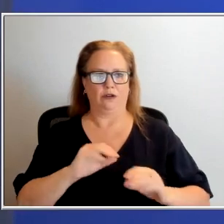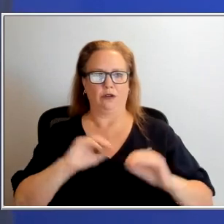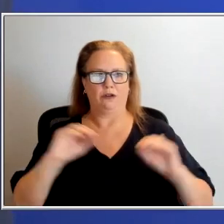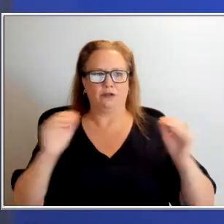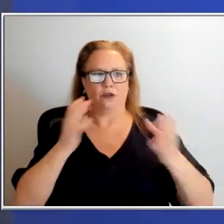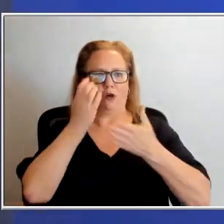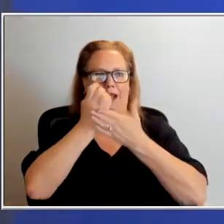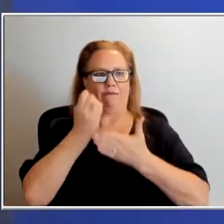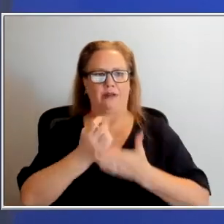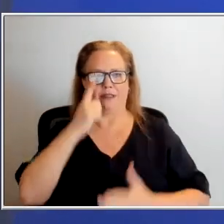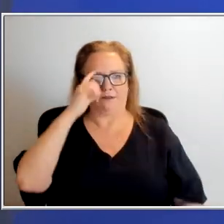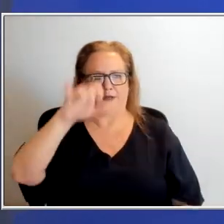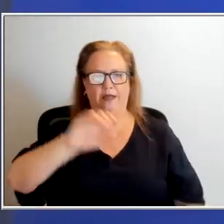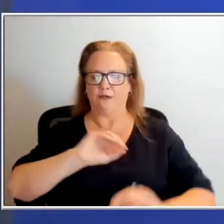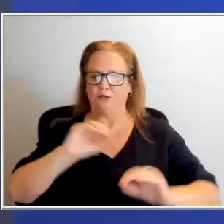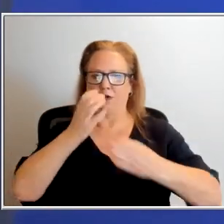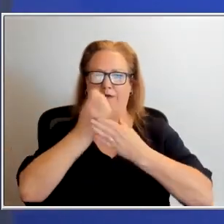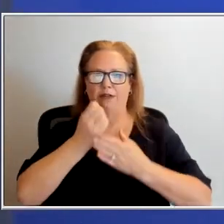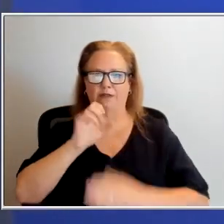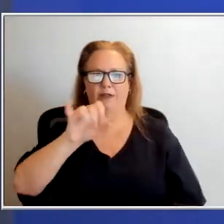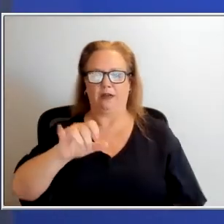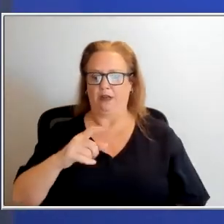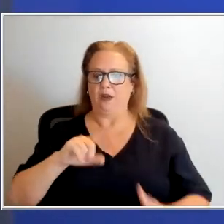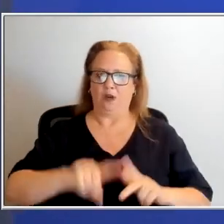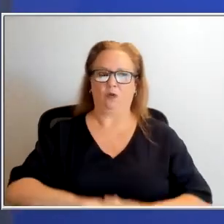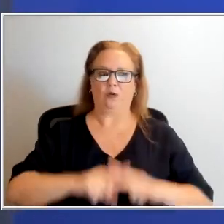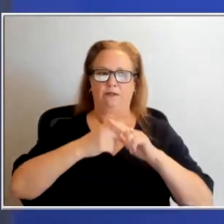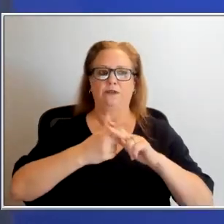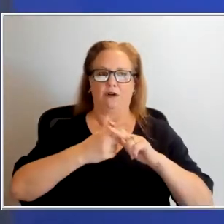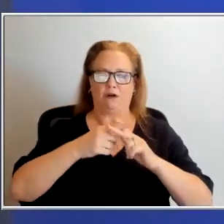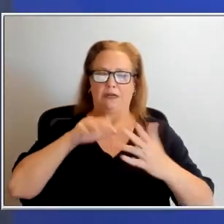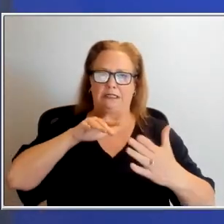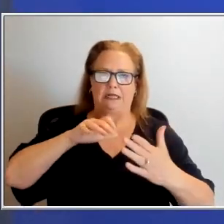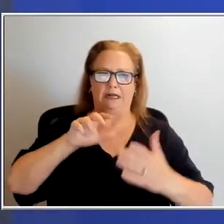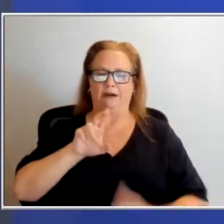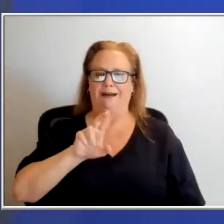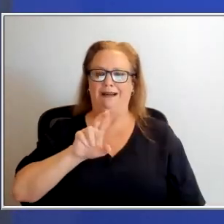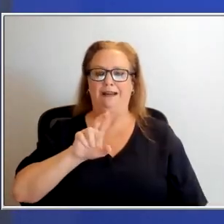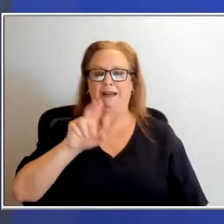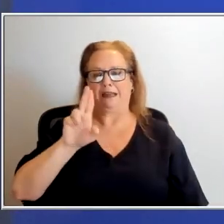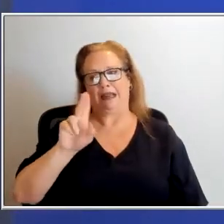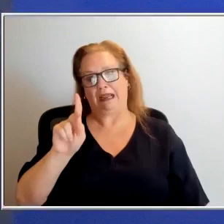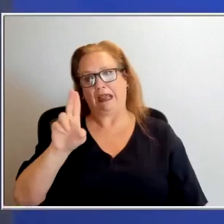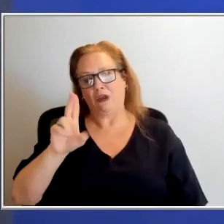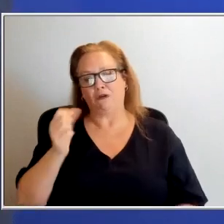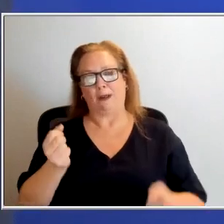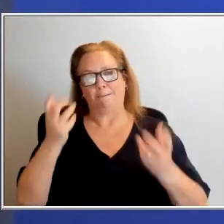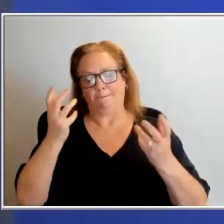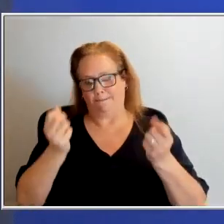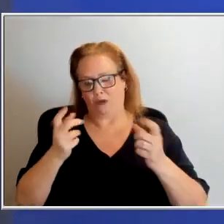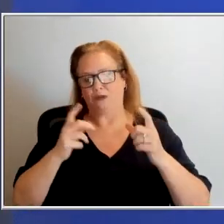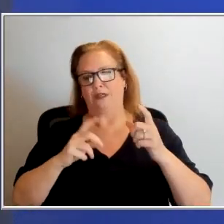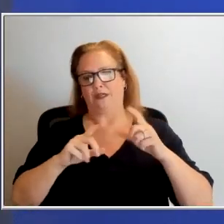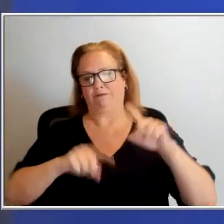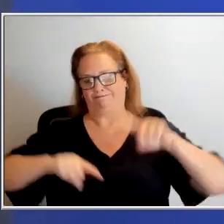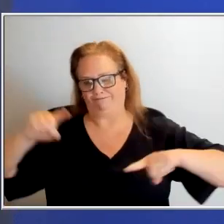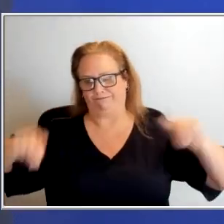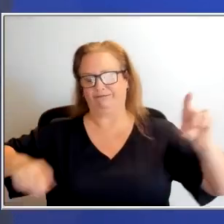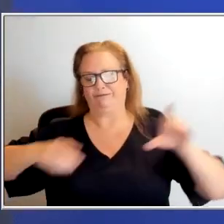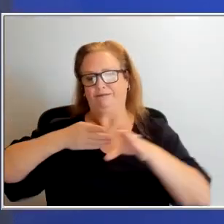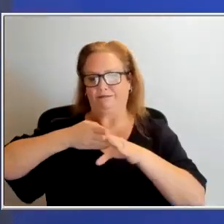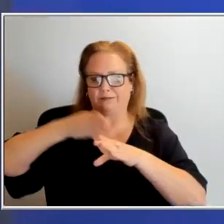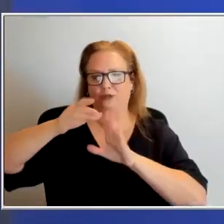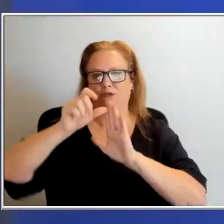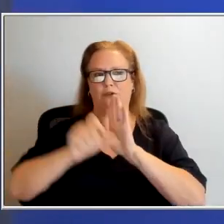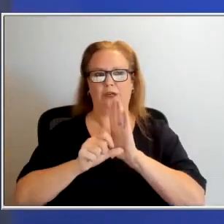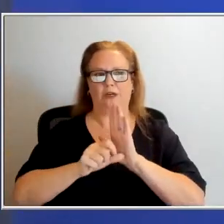for that, none. And actually, we've started a large trial here at the University of Kansas amongst multidisciplinary surgical things where we're